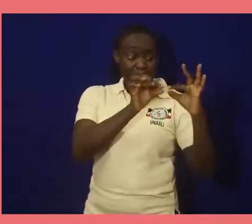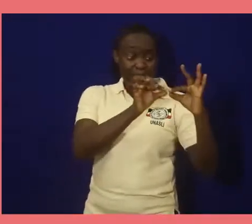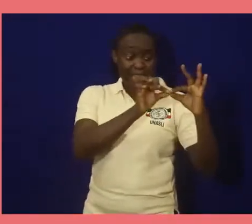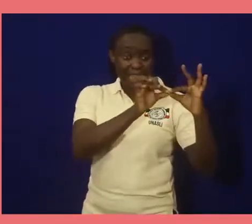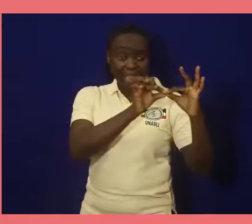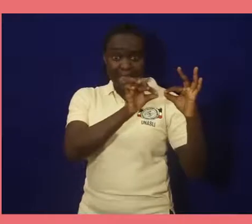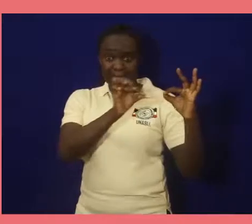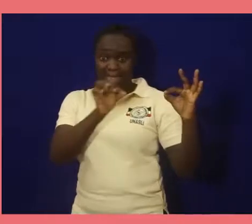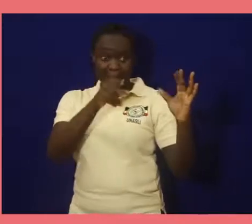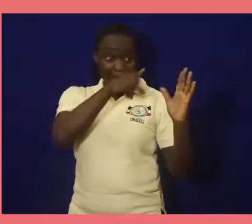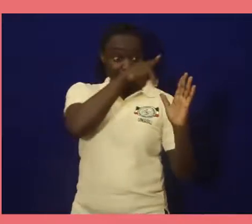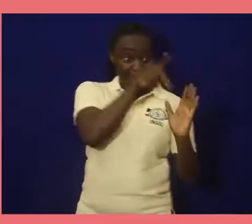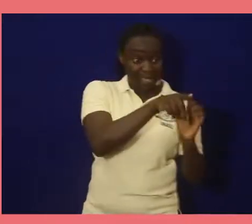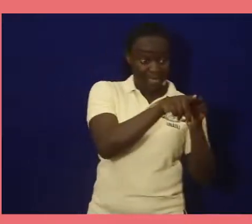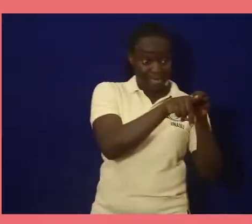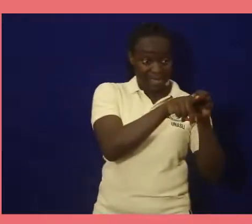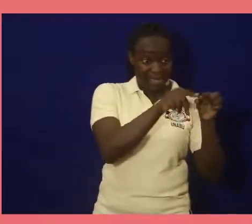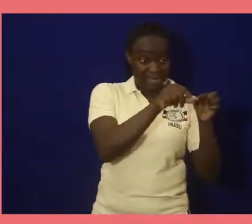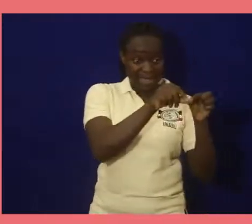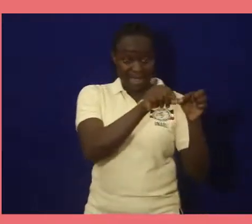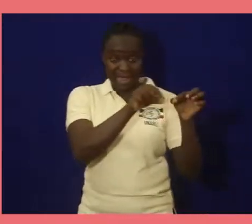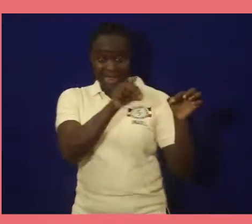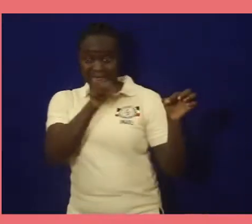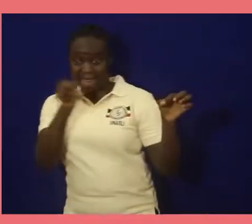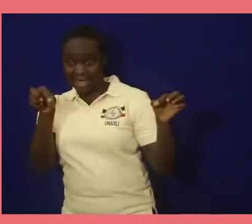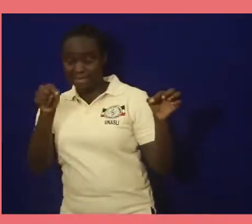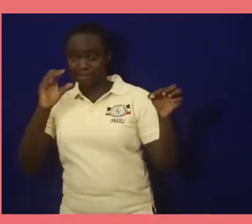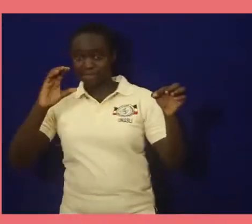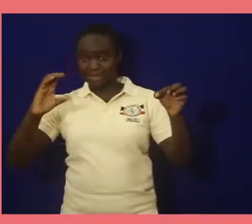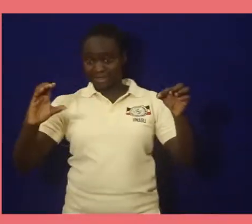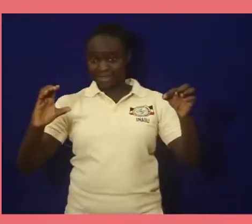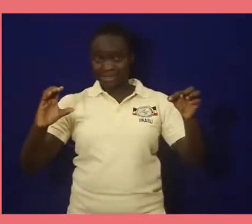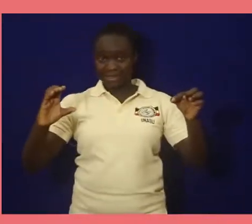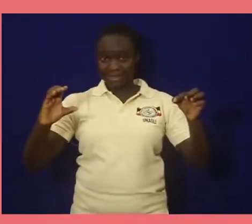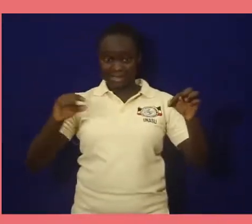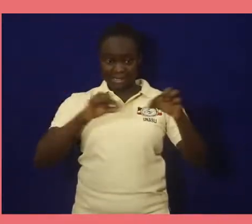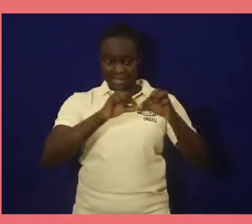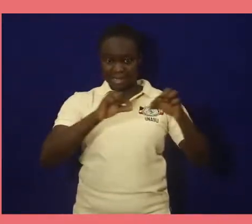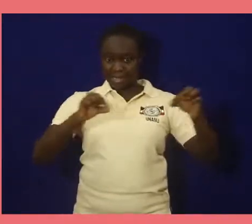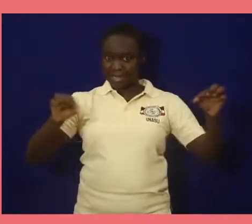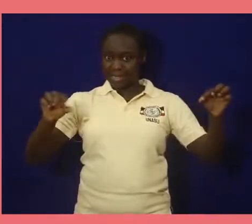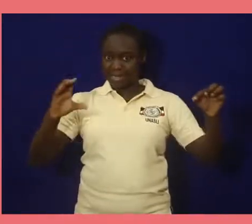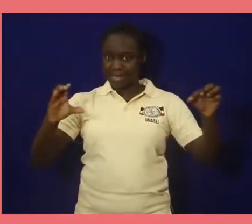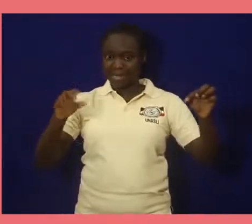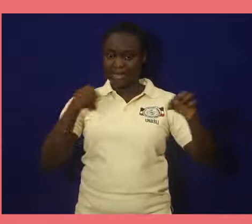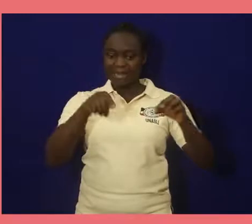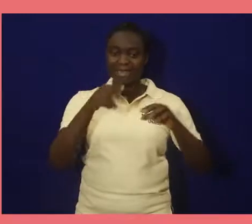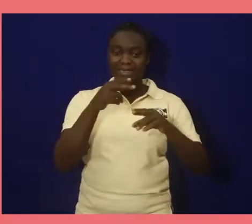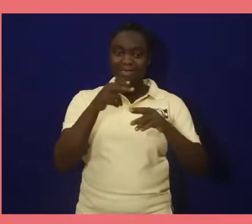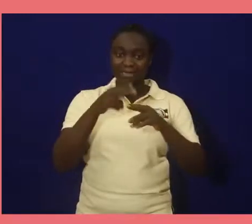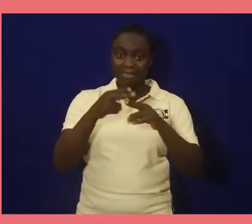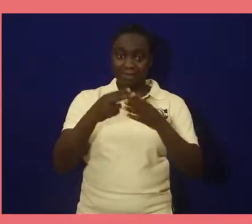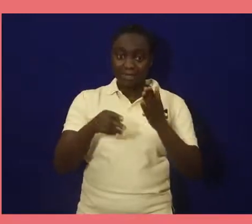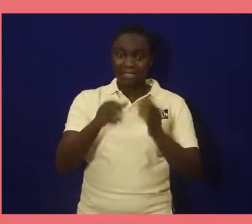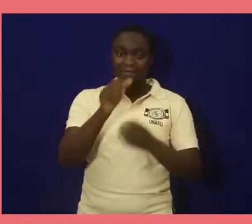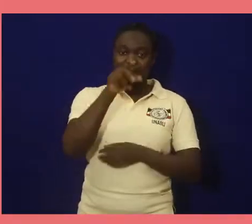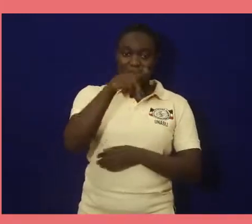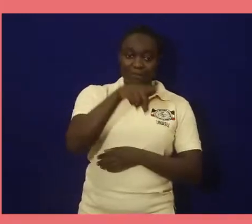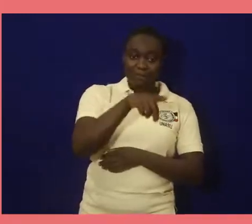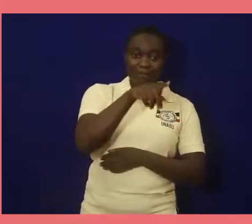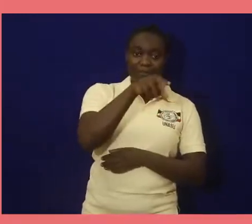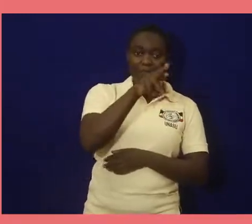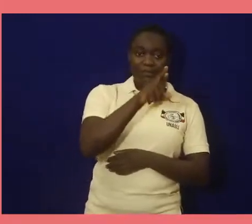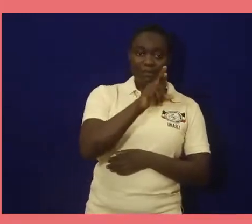The line that joins the center C to P is called the